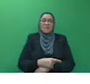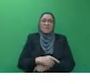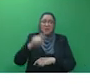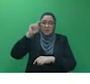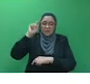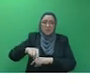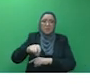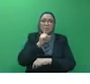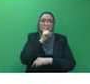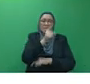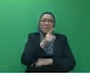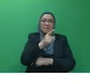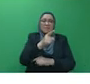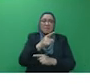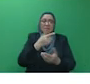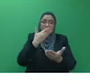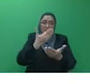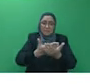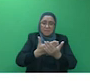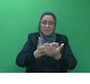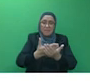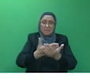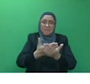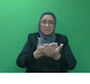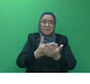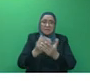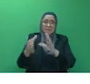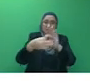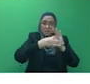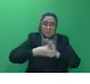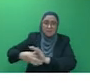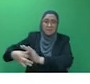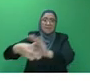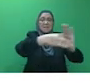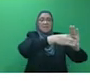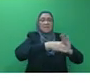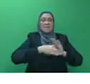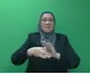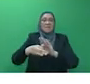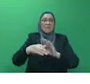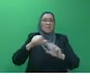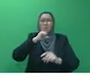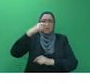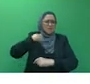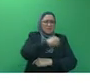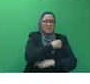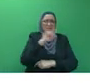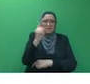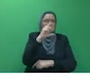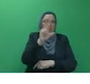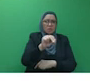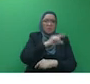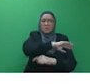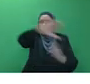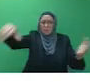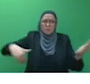need to be in the forefront not just from us everybody the leadership the people who who who who execute and people like